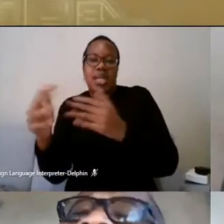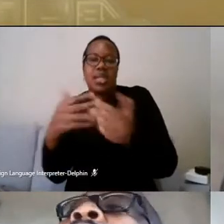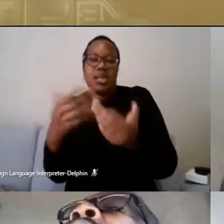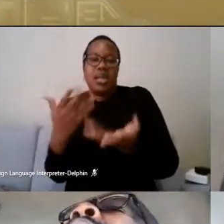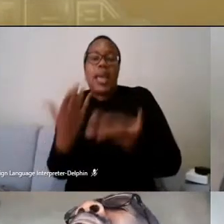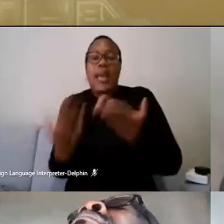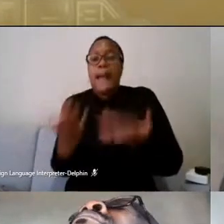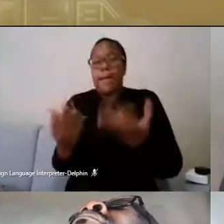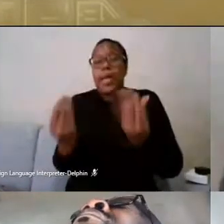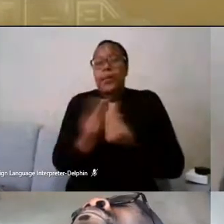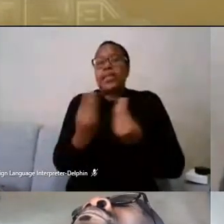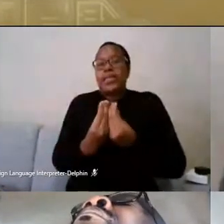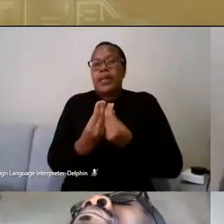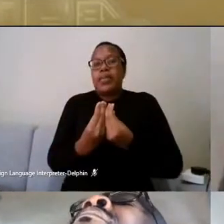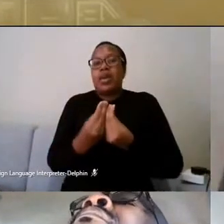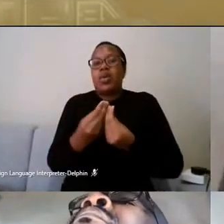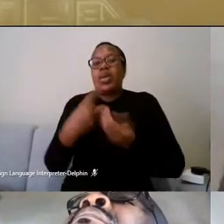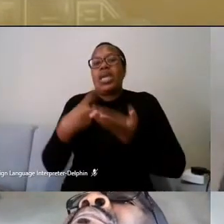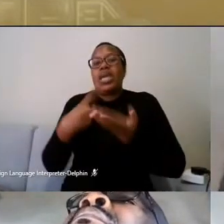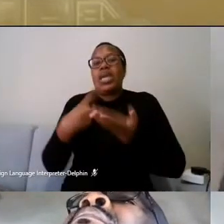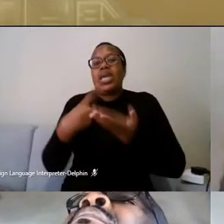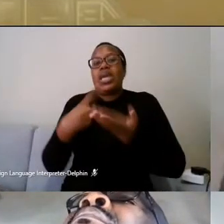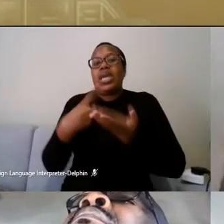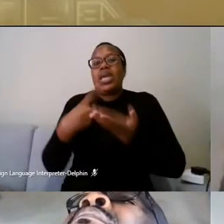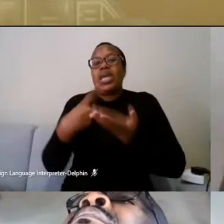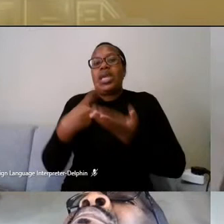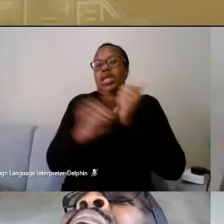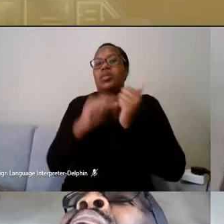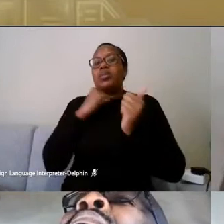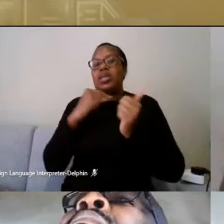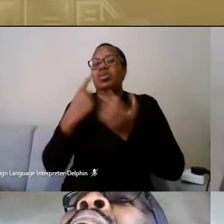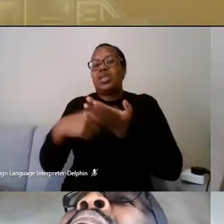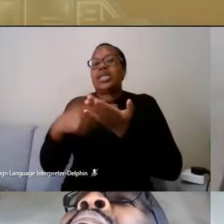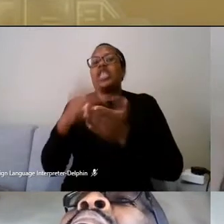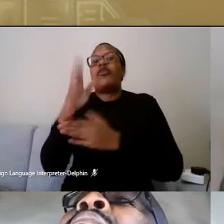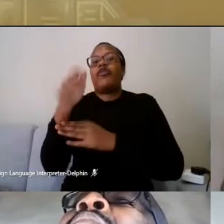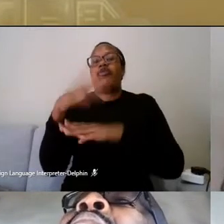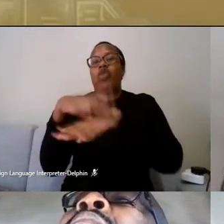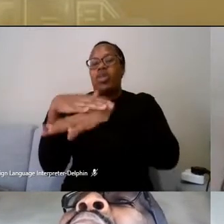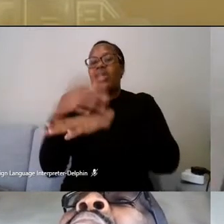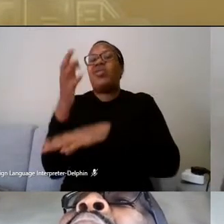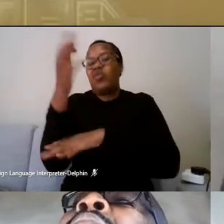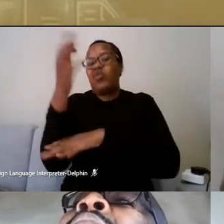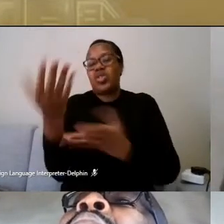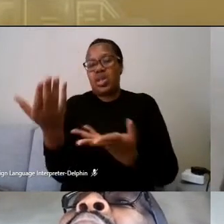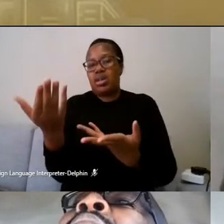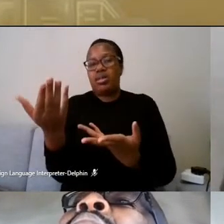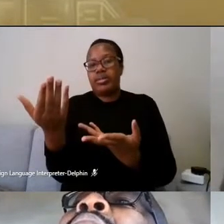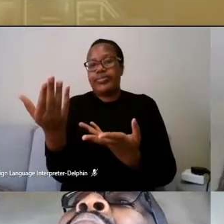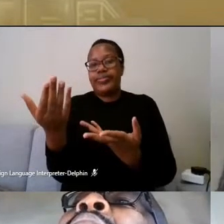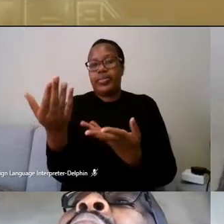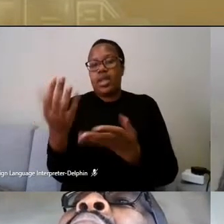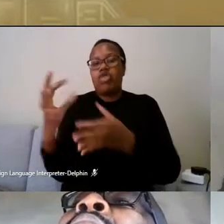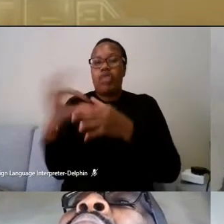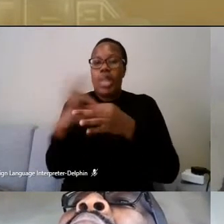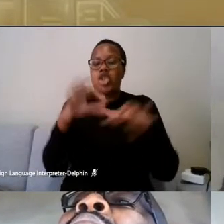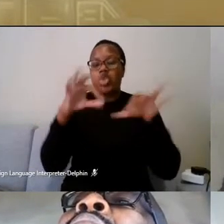something we can even engage with you further in future engagements in relation to